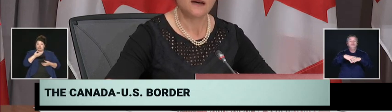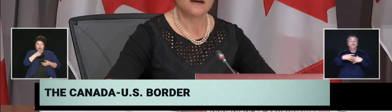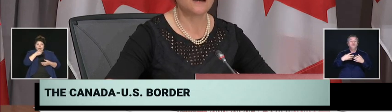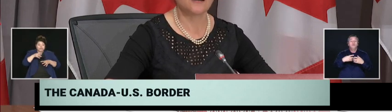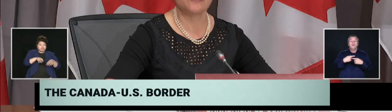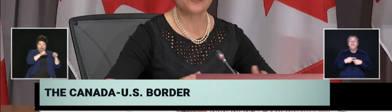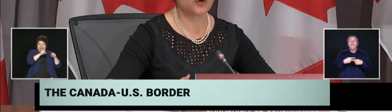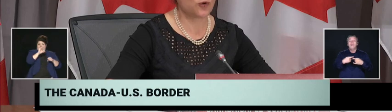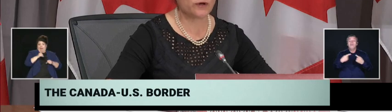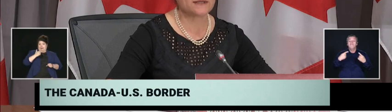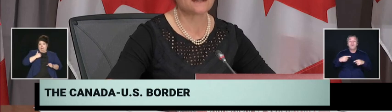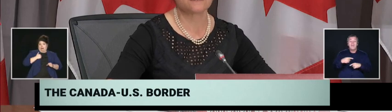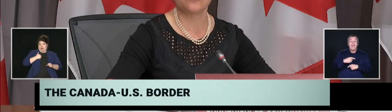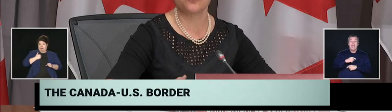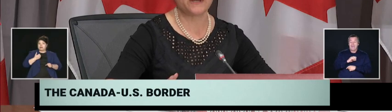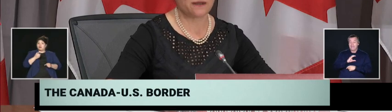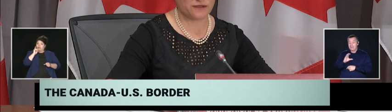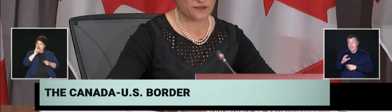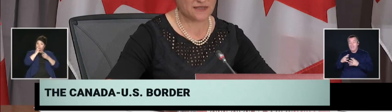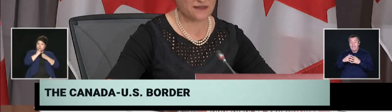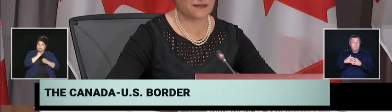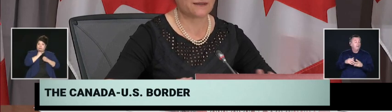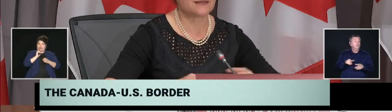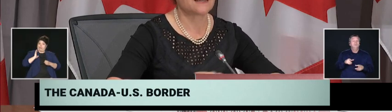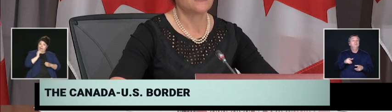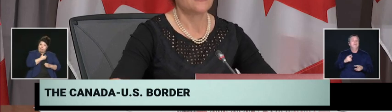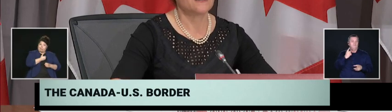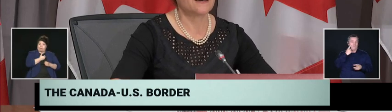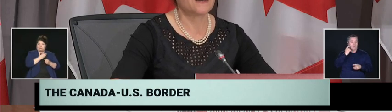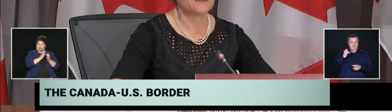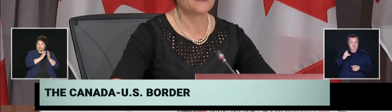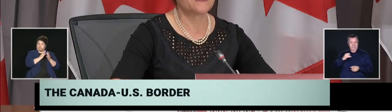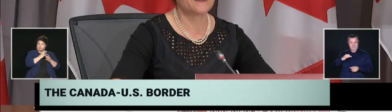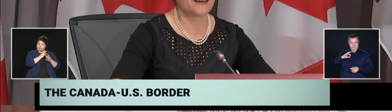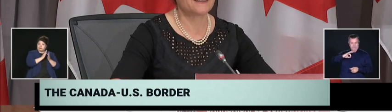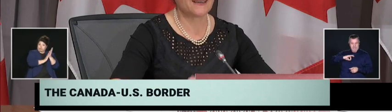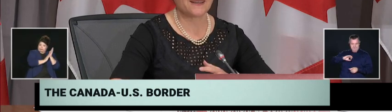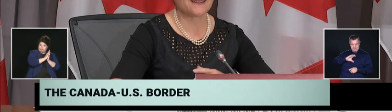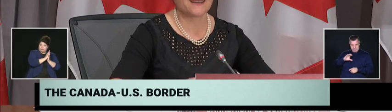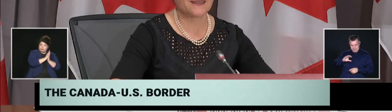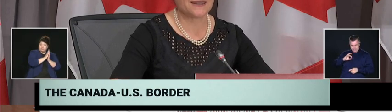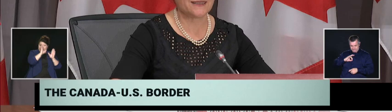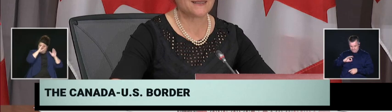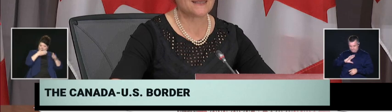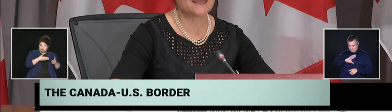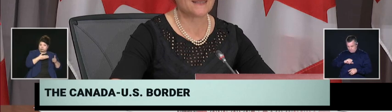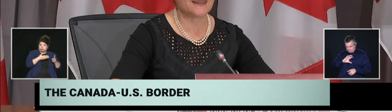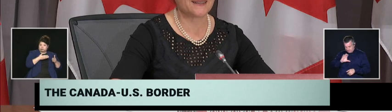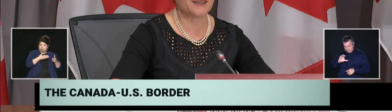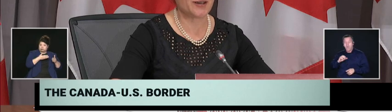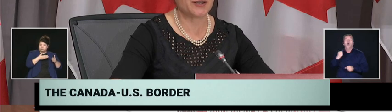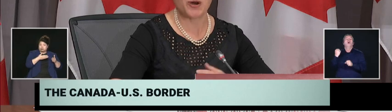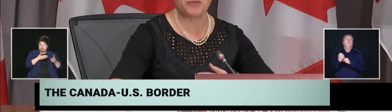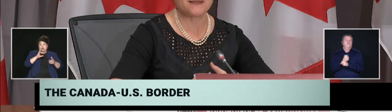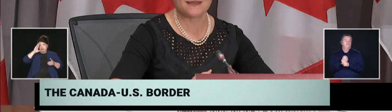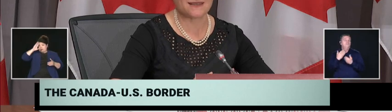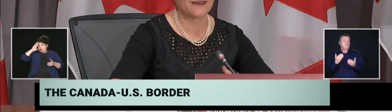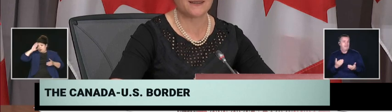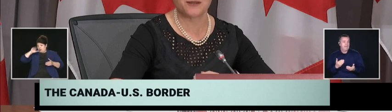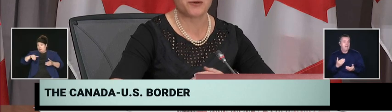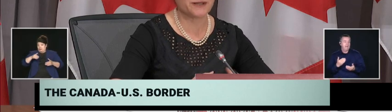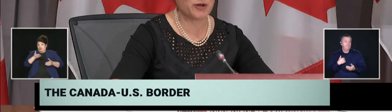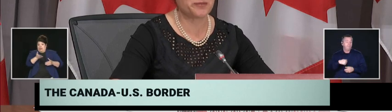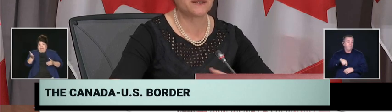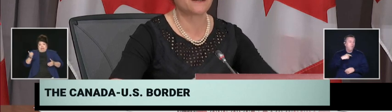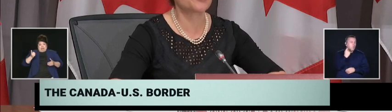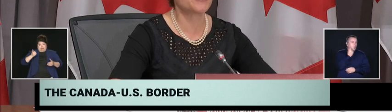interest. Of course, we understand that Canada is an open